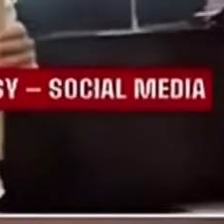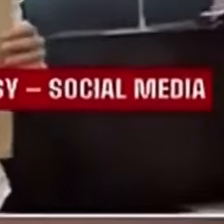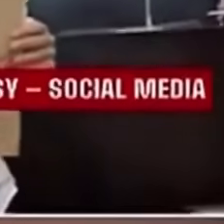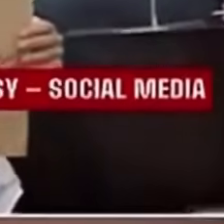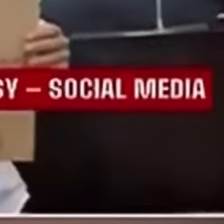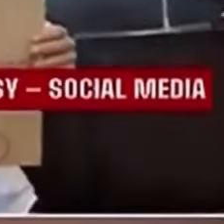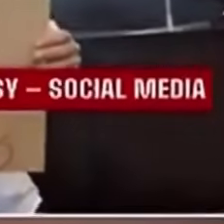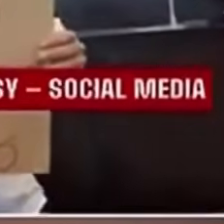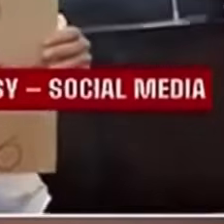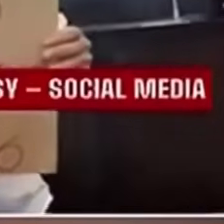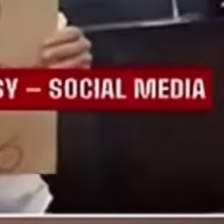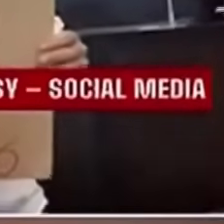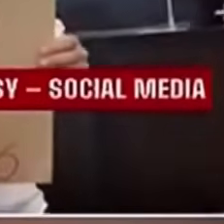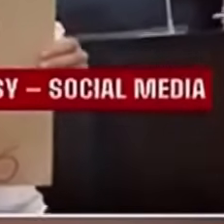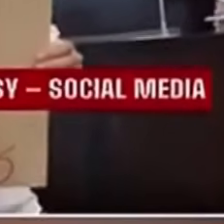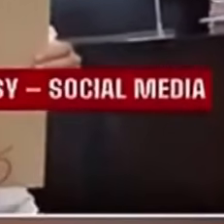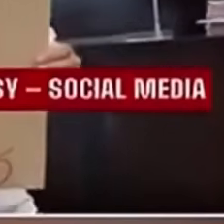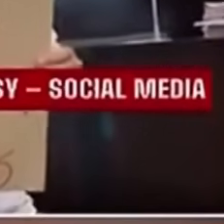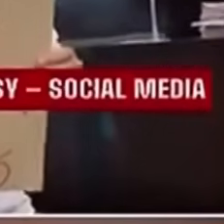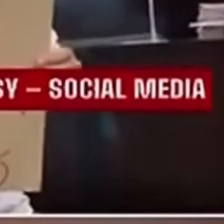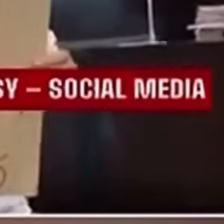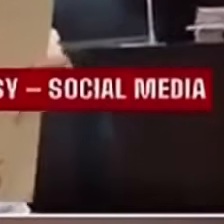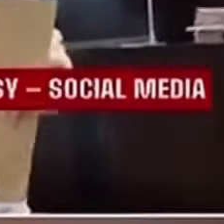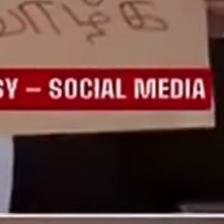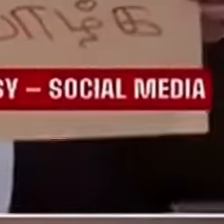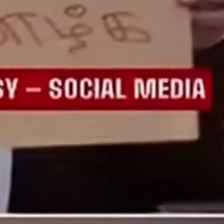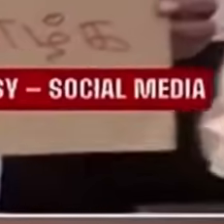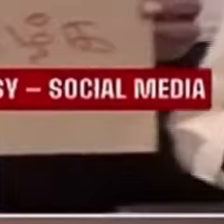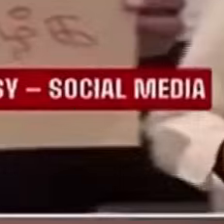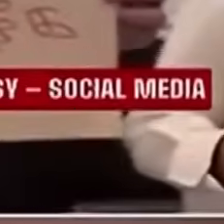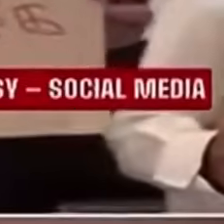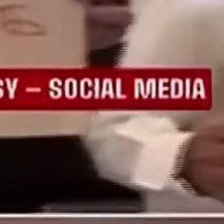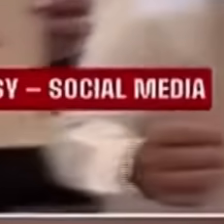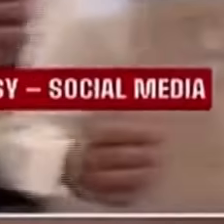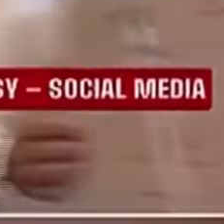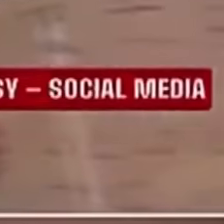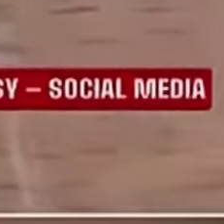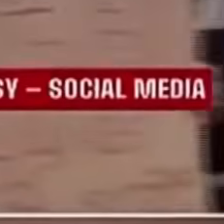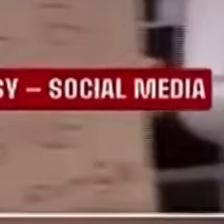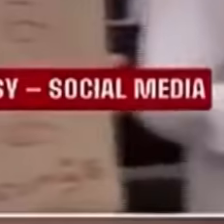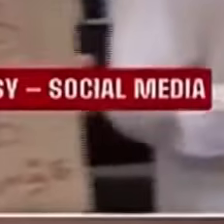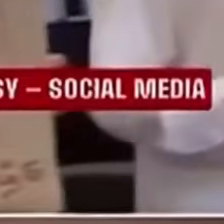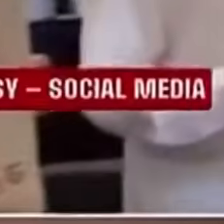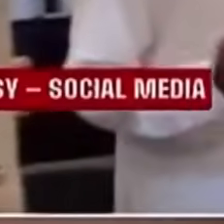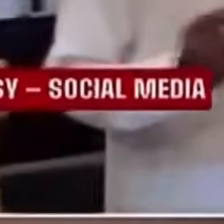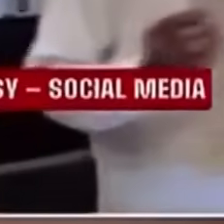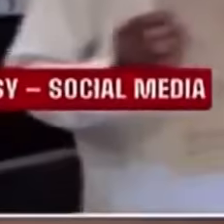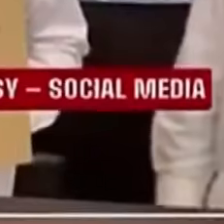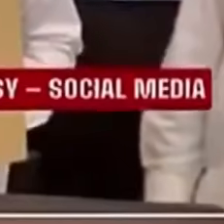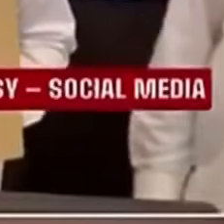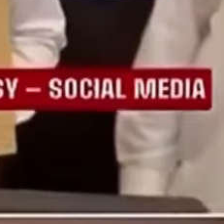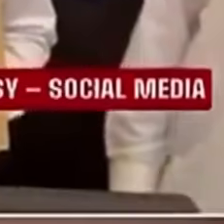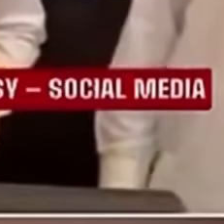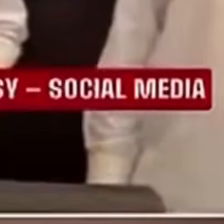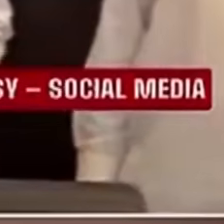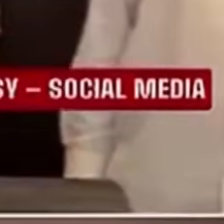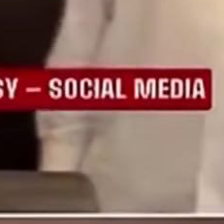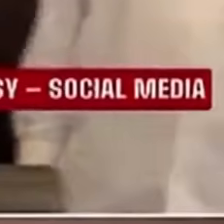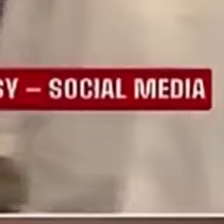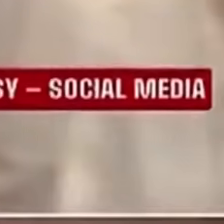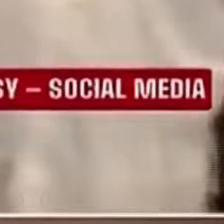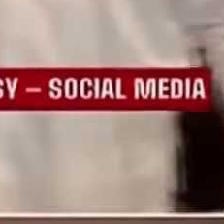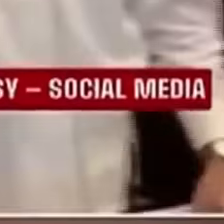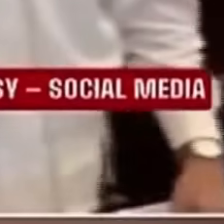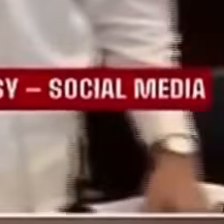the acts of the government allowed us to stage 100 protests across the island. We are not going to stop here. We will take legal action against the people who try